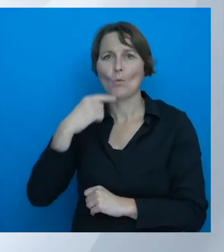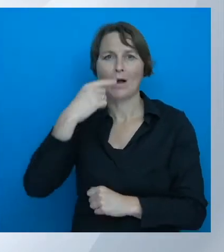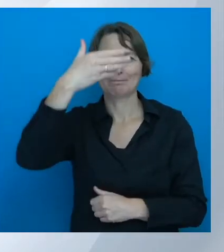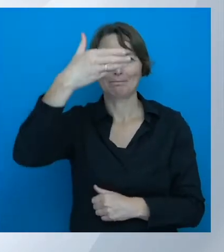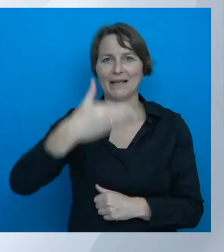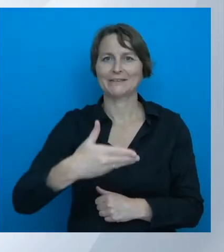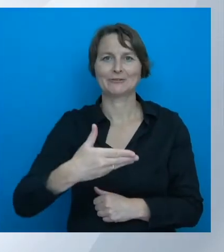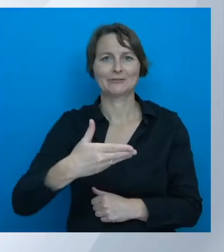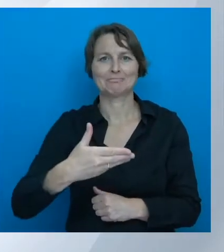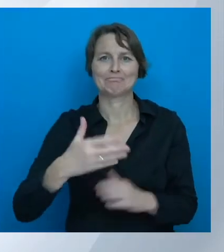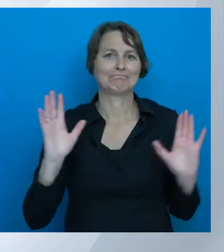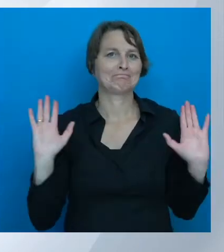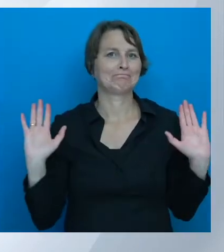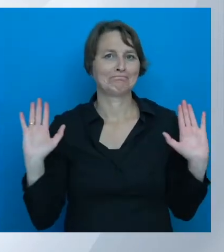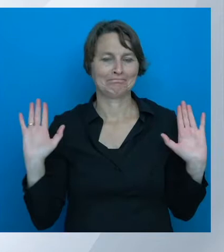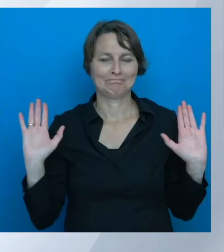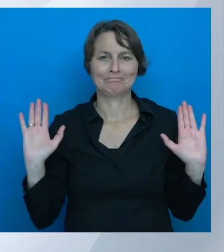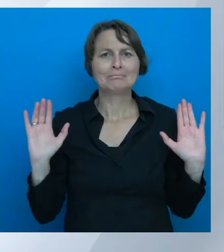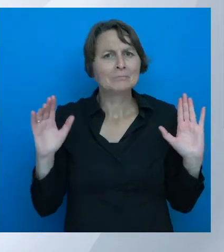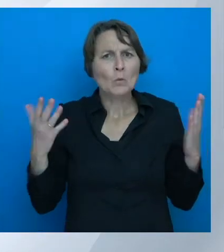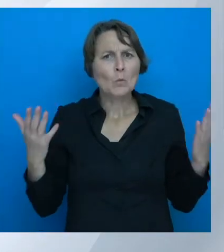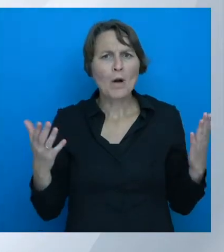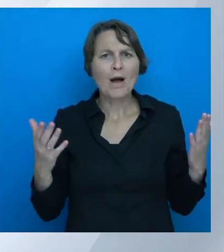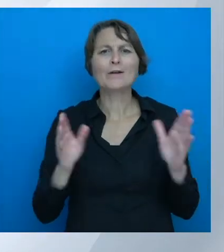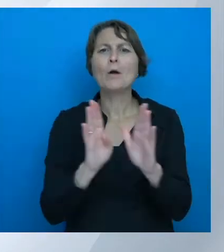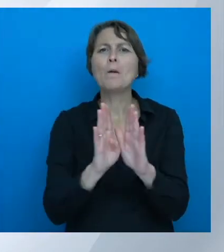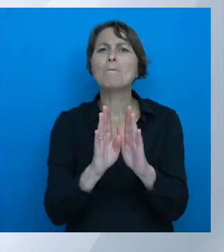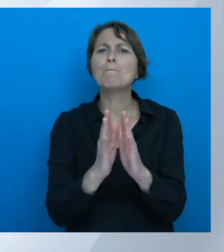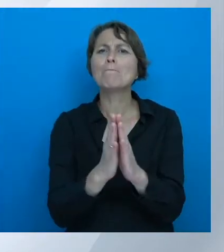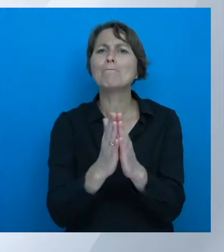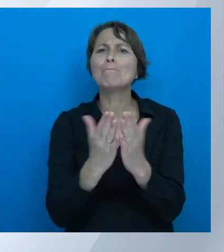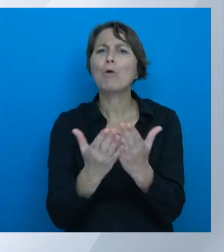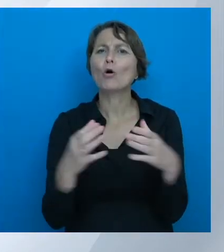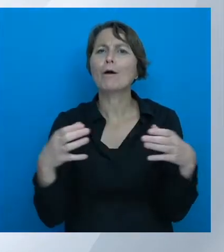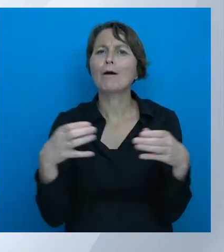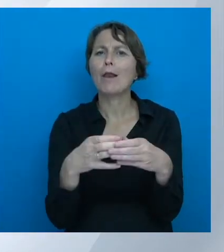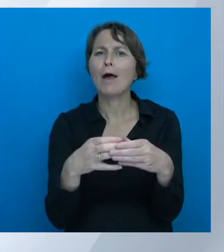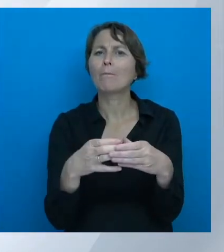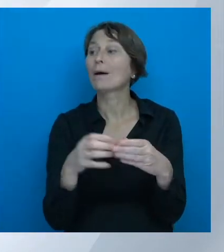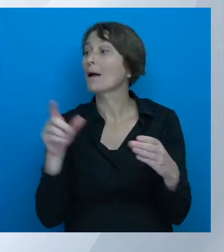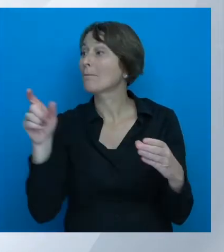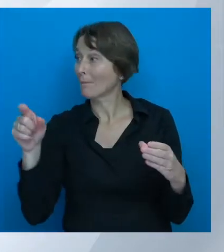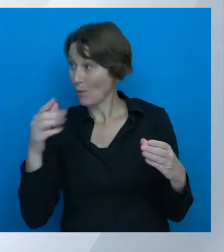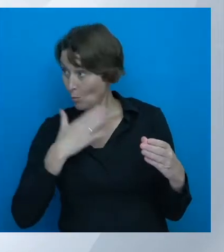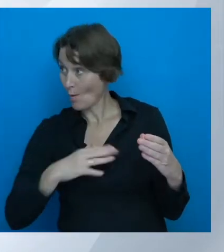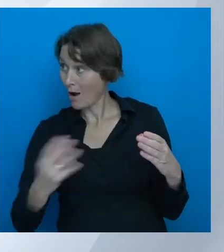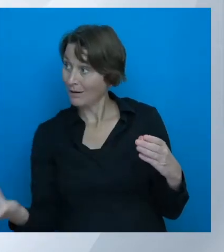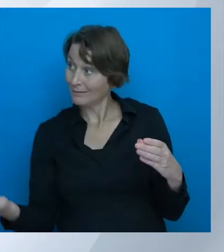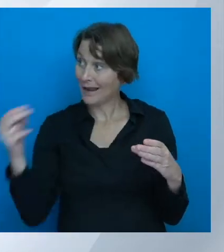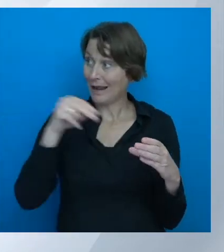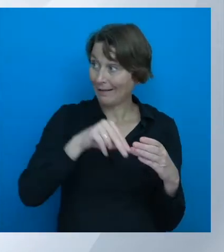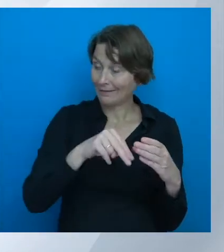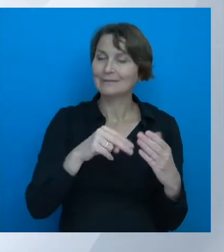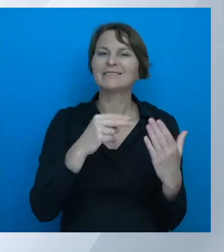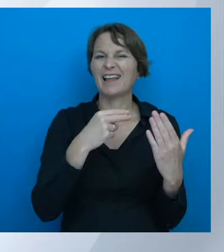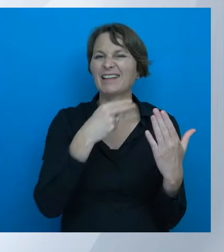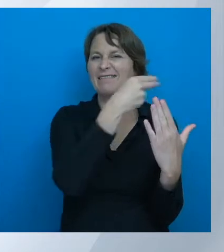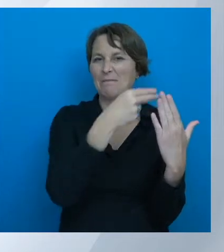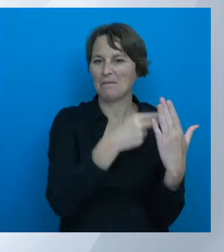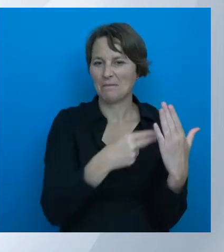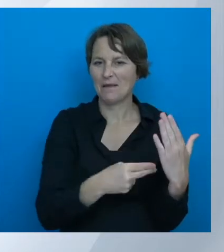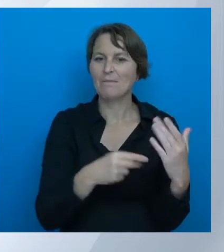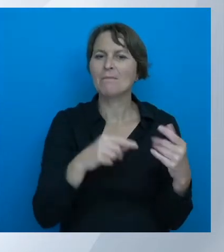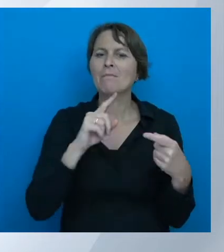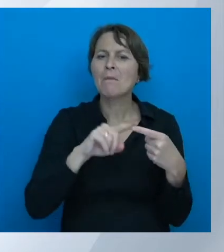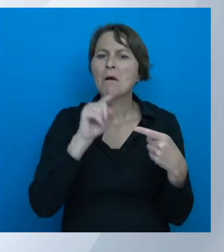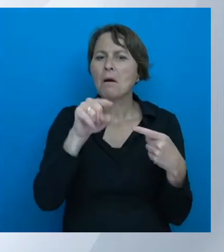we're doing, it's for a book club that people can sign up to. So we just want their name, their email, and the genre that they're interested in. And this fires